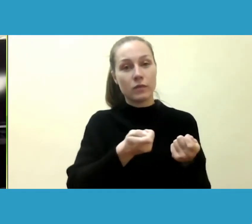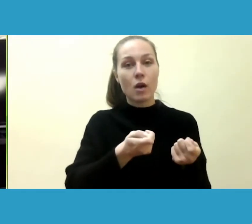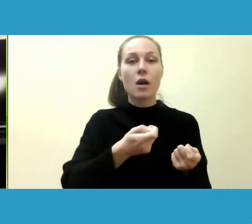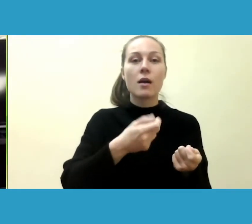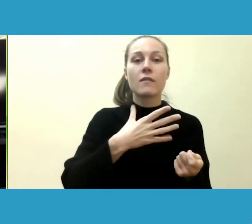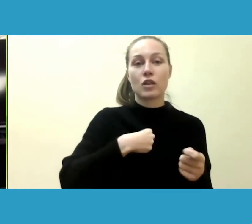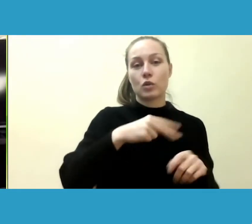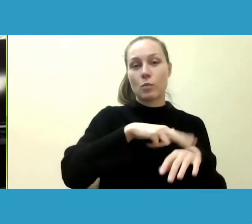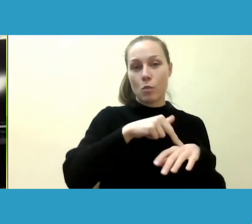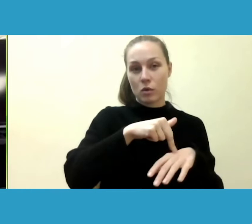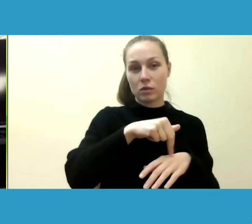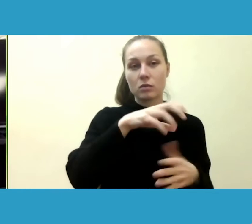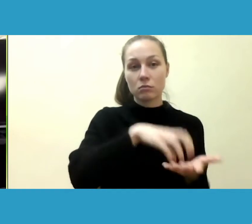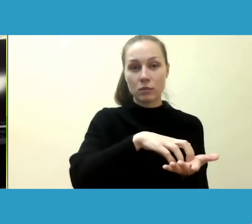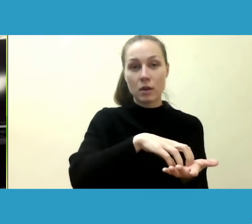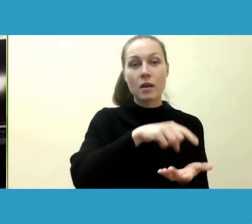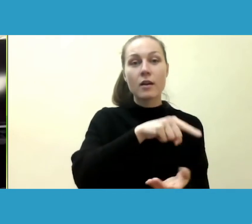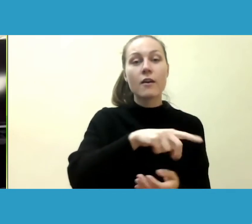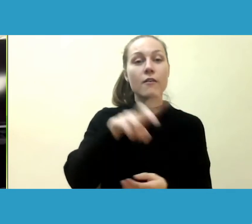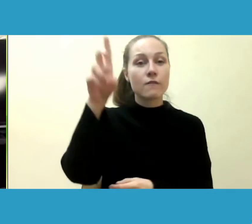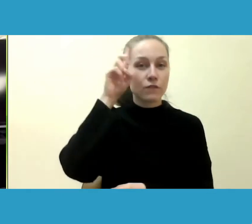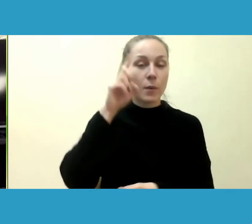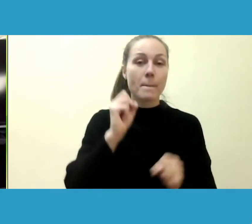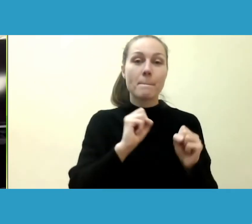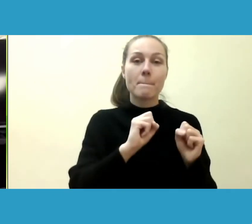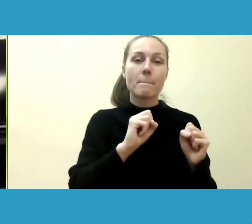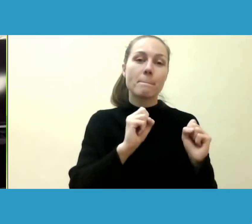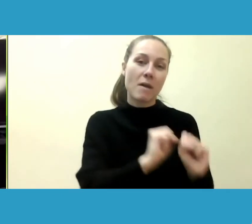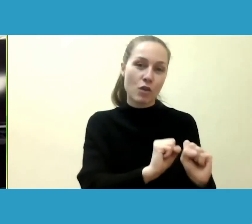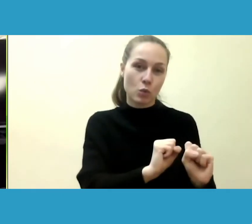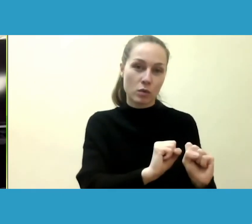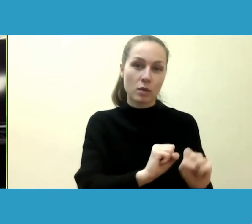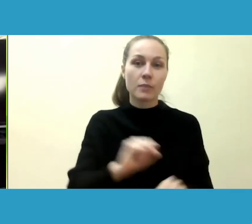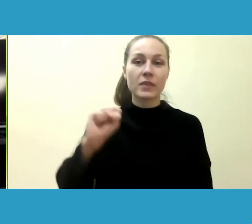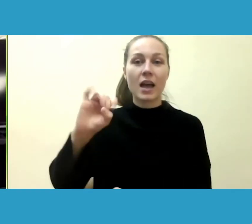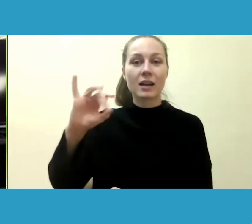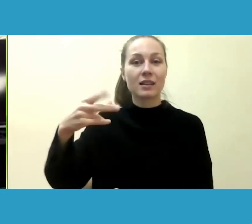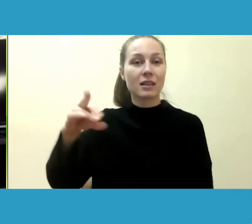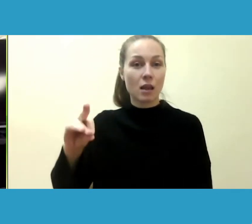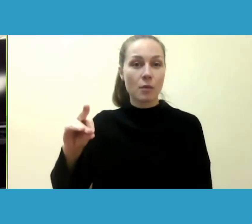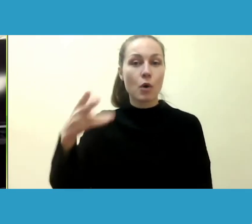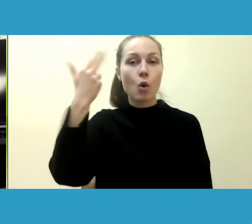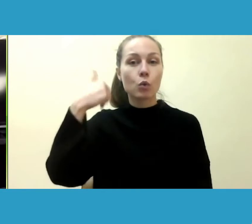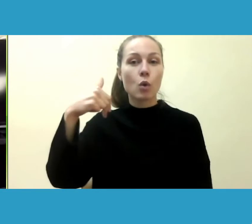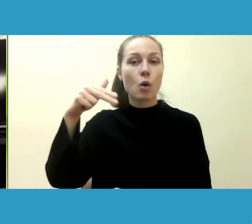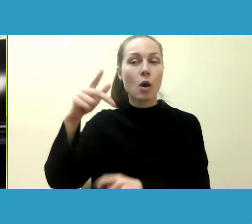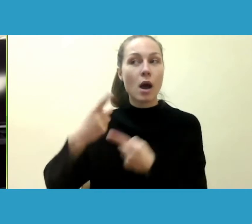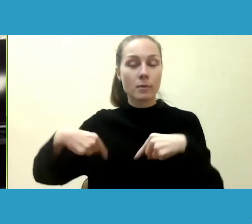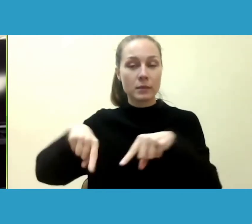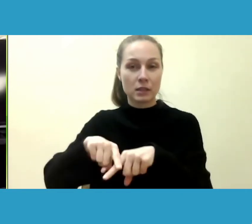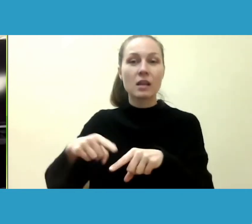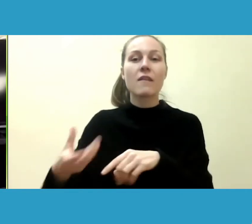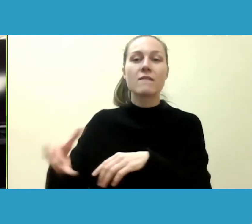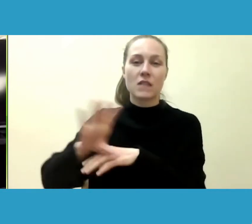has developed community-based hate crime monitoring since 1998. We also have Agnė